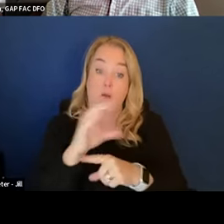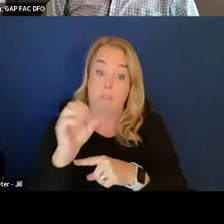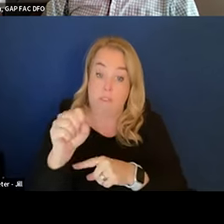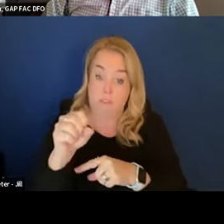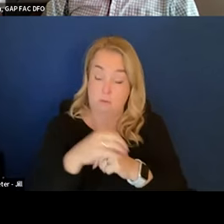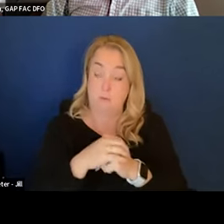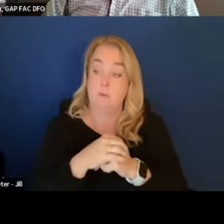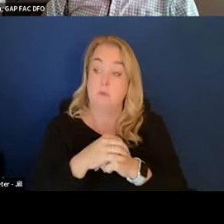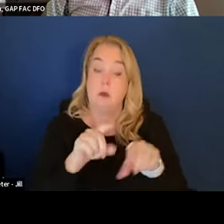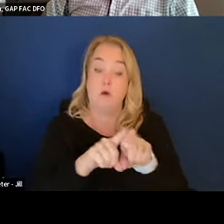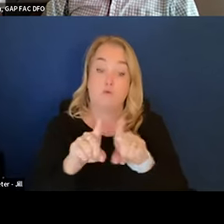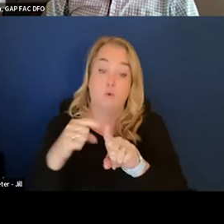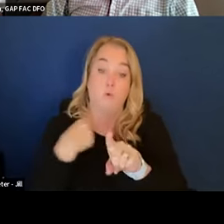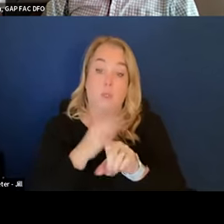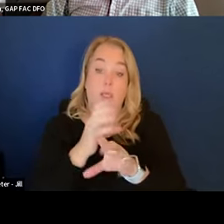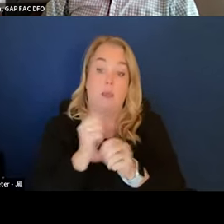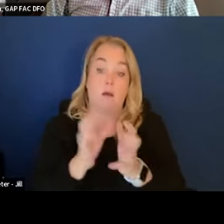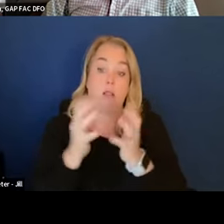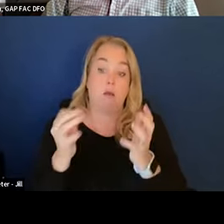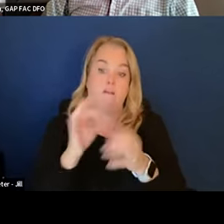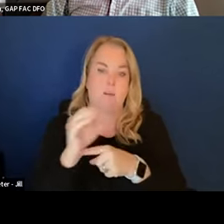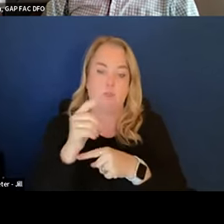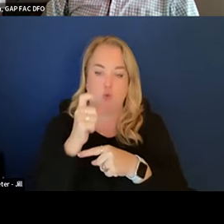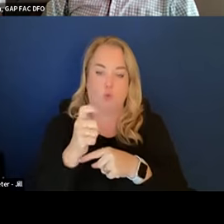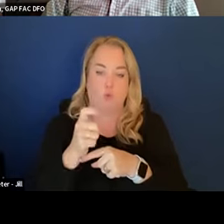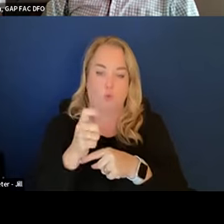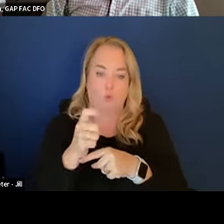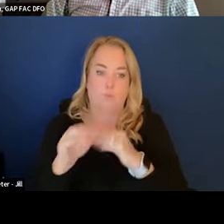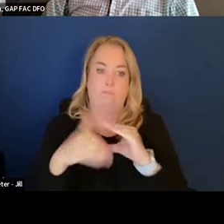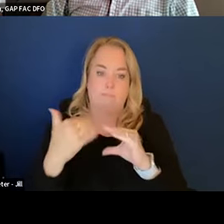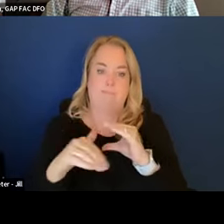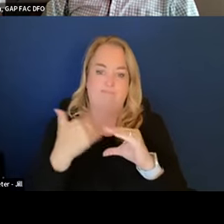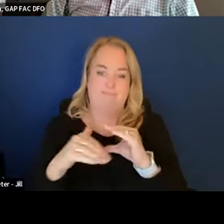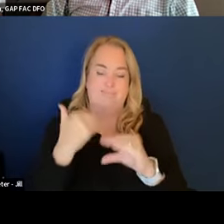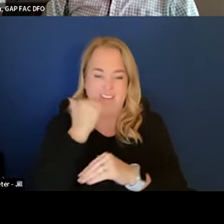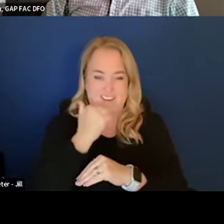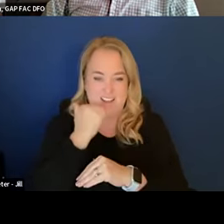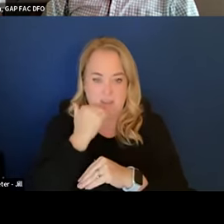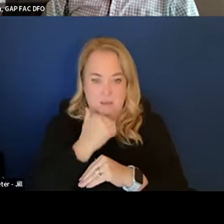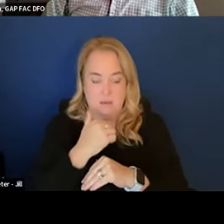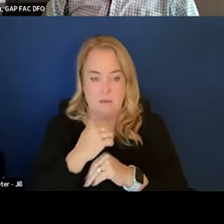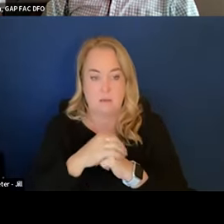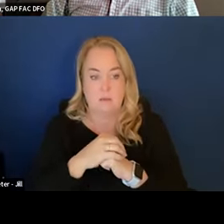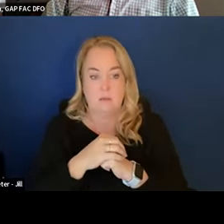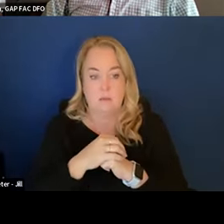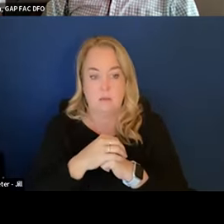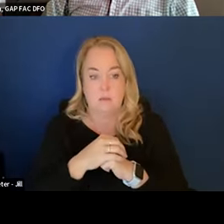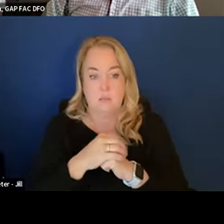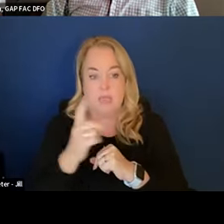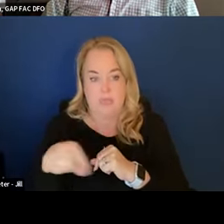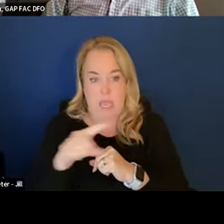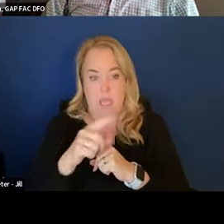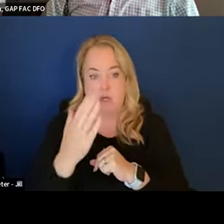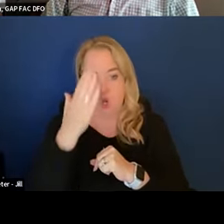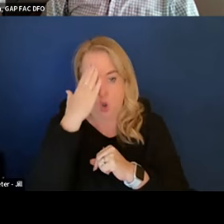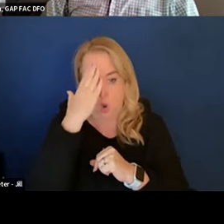but also we get a tremendous amount of companies, filling our inbox every day, because they know to look